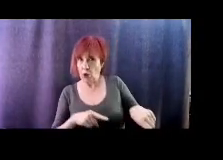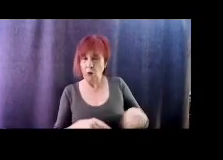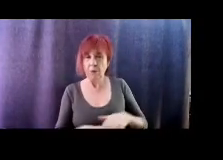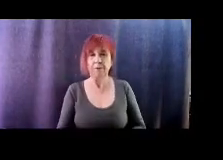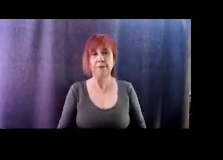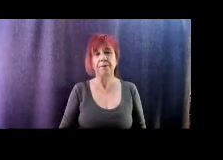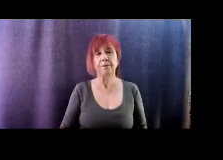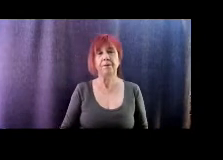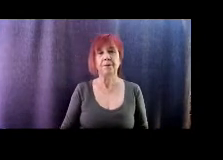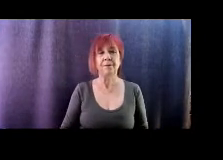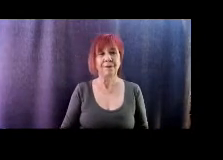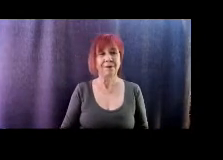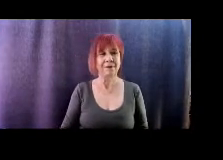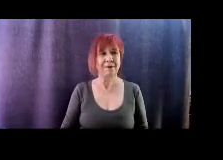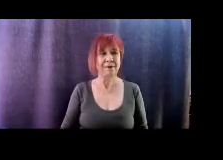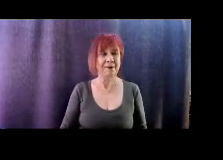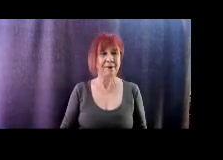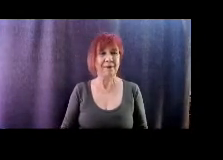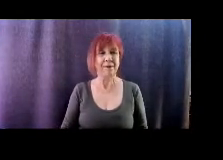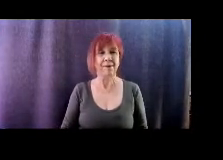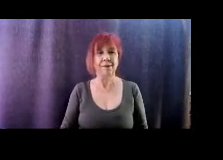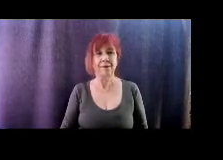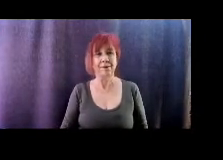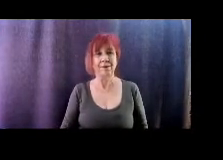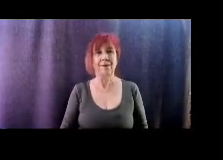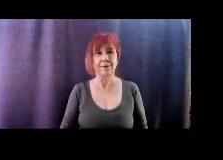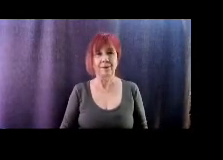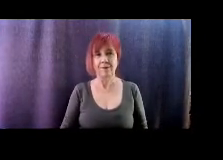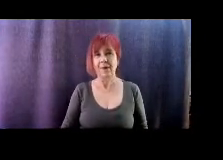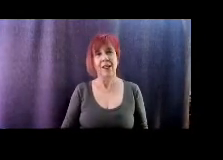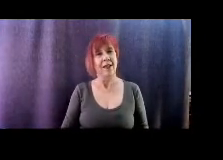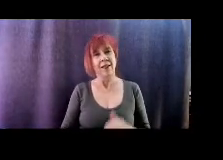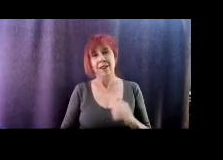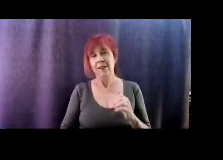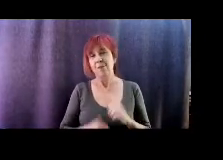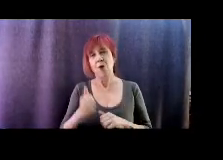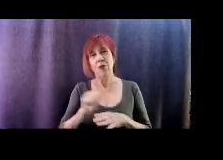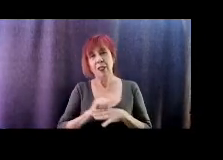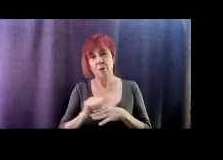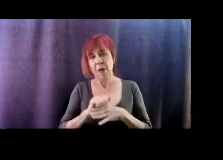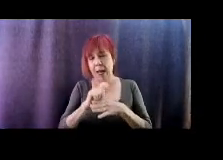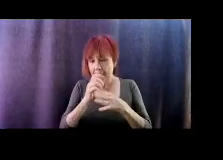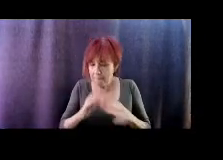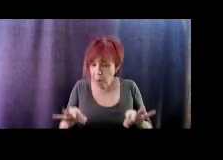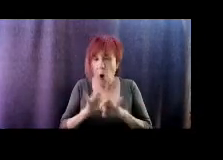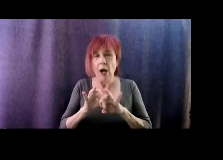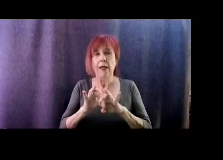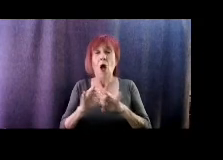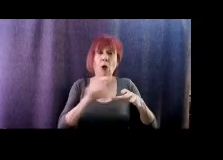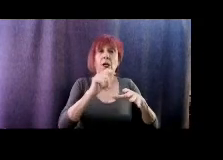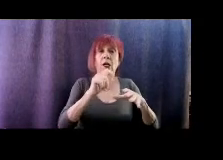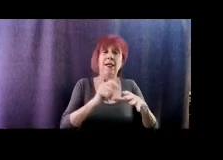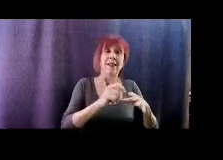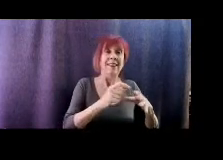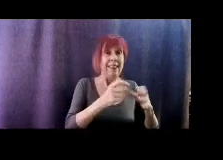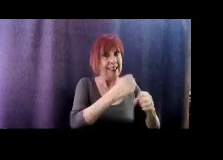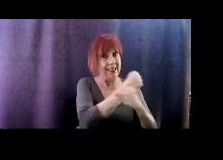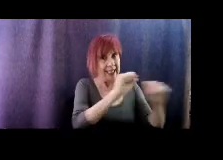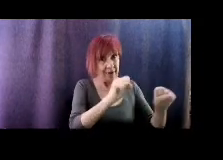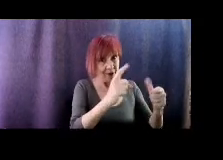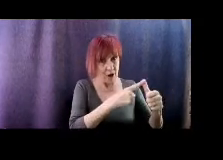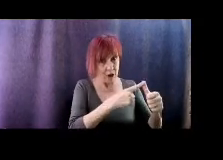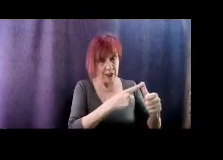Student training. This is the most important thing besides safety. Your job out in the community,